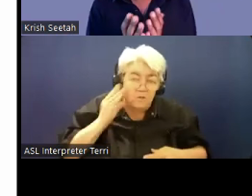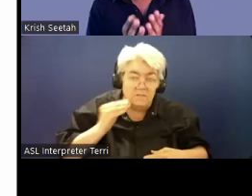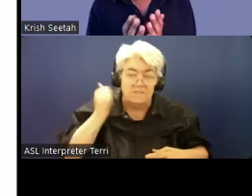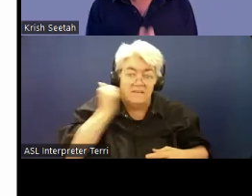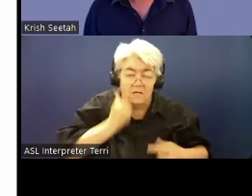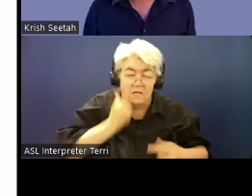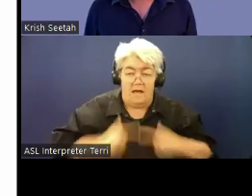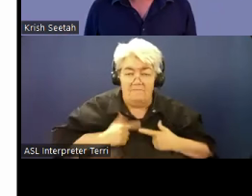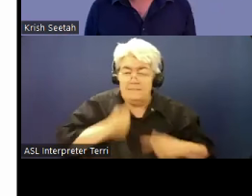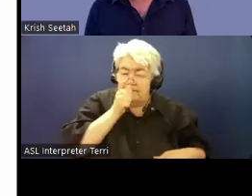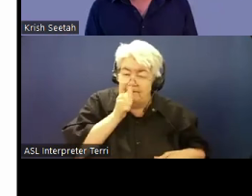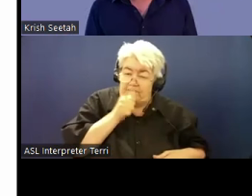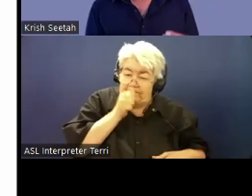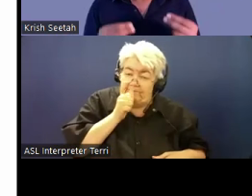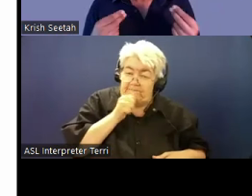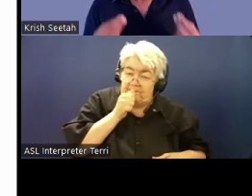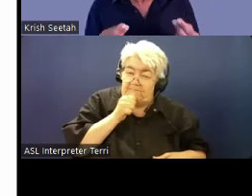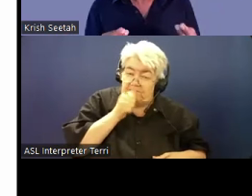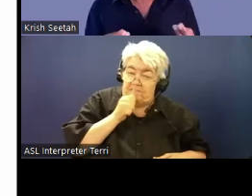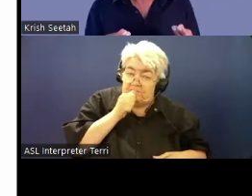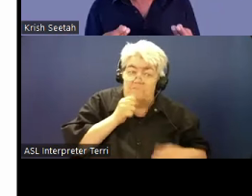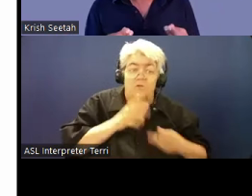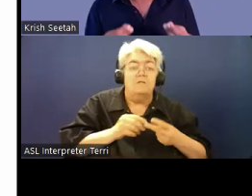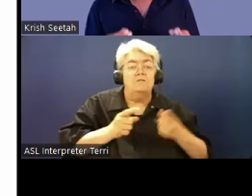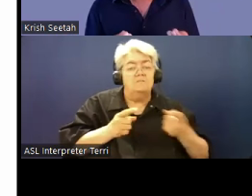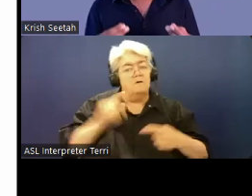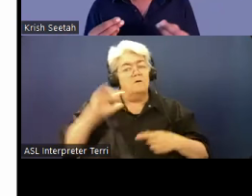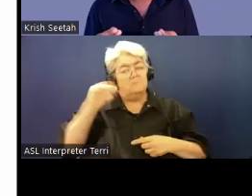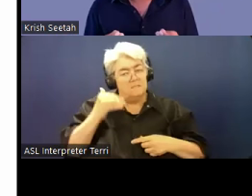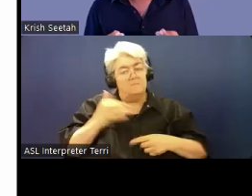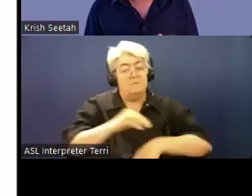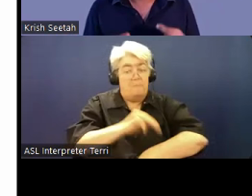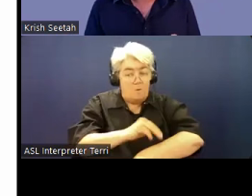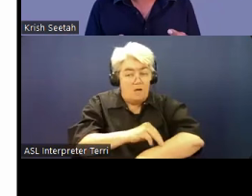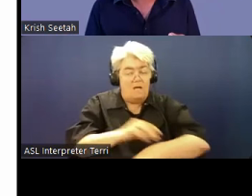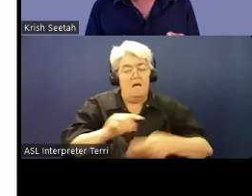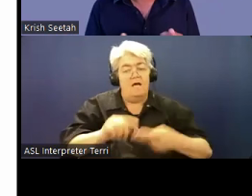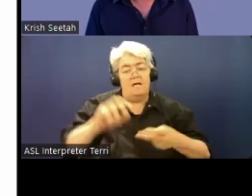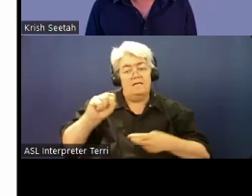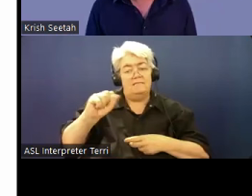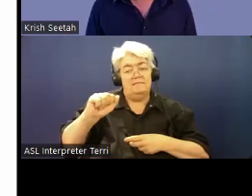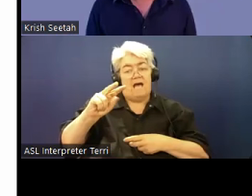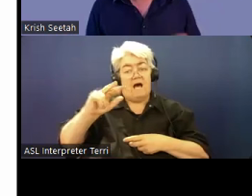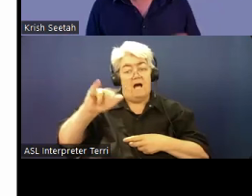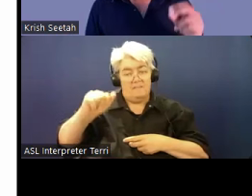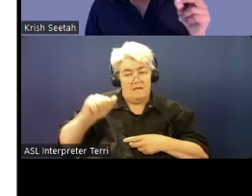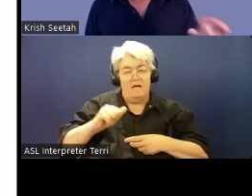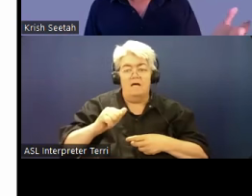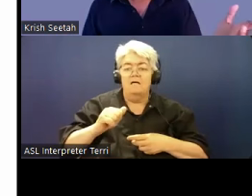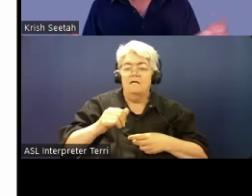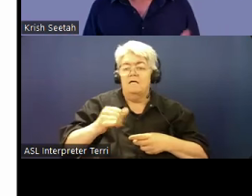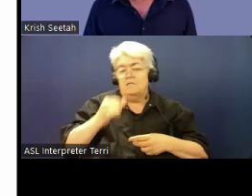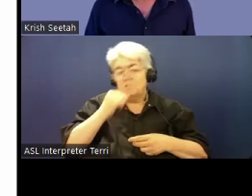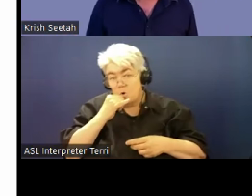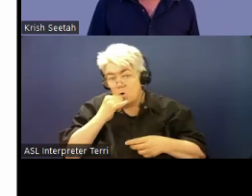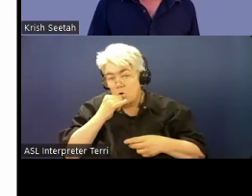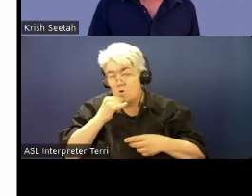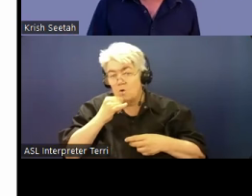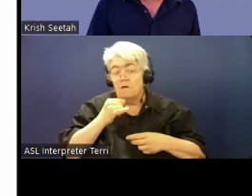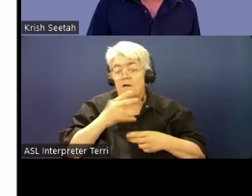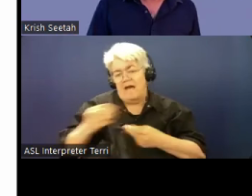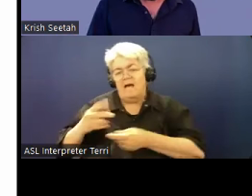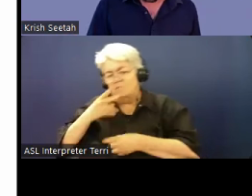situated within this context. And it seems that marijuana and salvia were used in palliative strategies, along with tobacco,